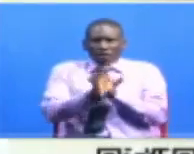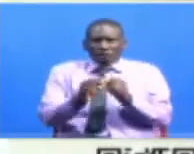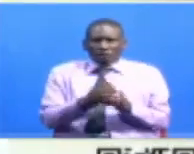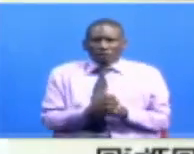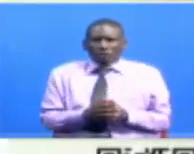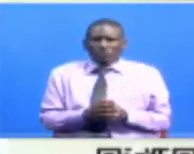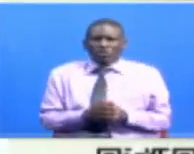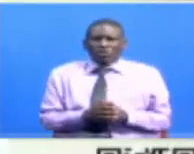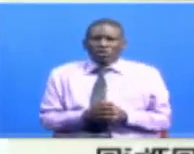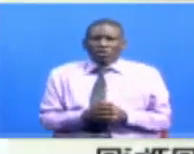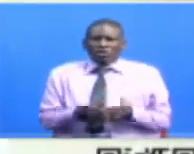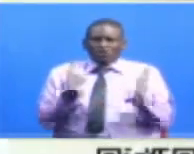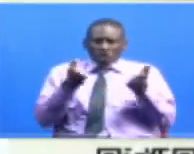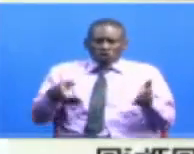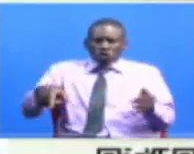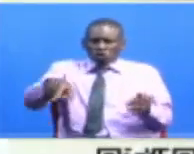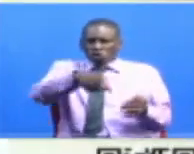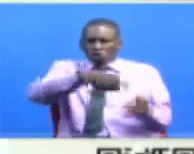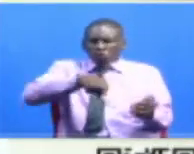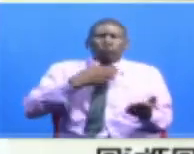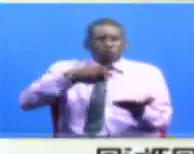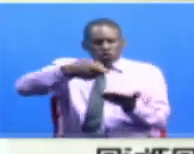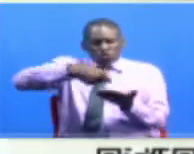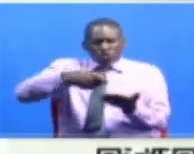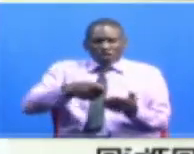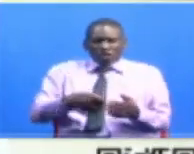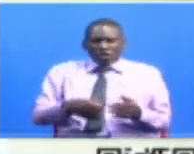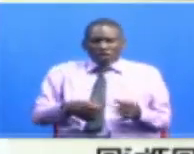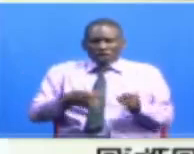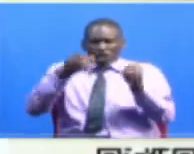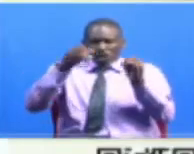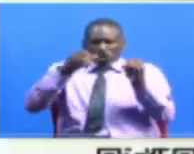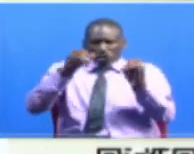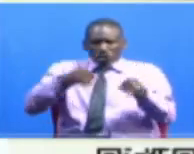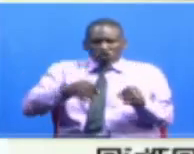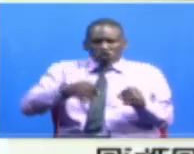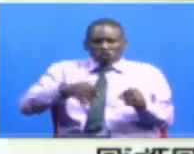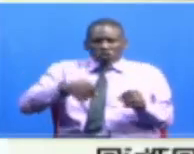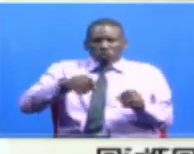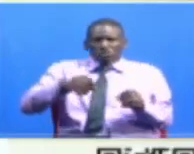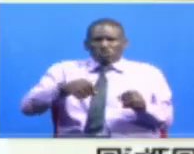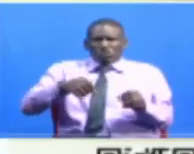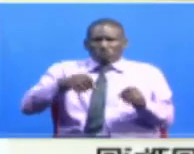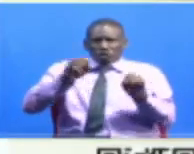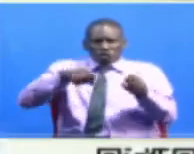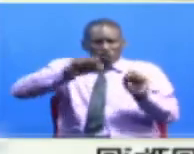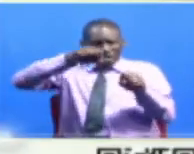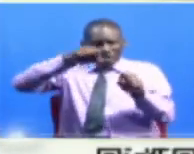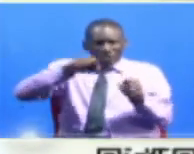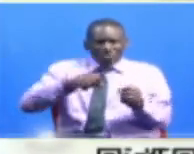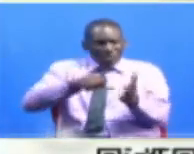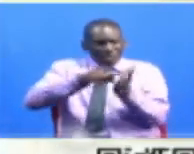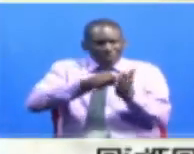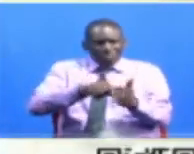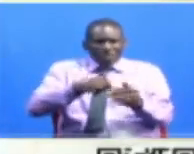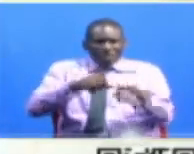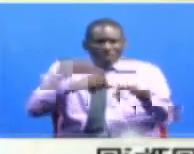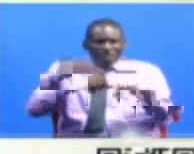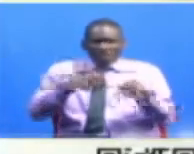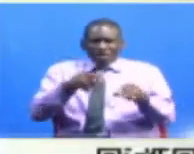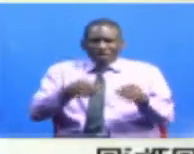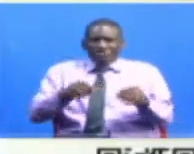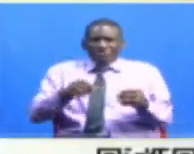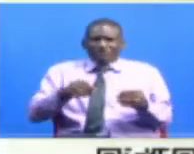Currently we want to sign a new reviewed BLA, bilateral labor agreement, on the domestic